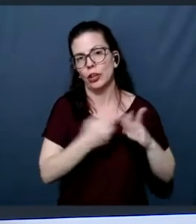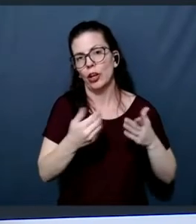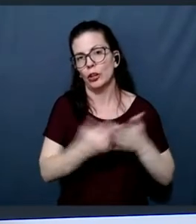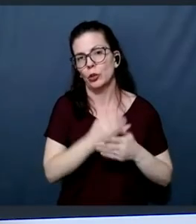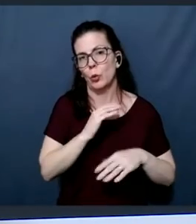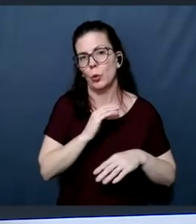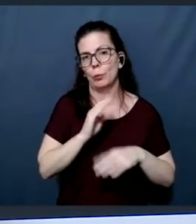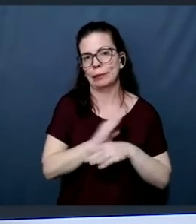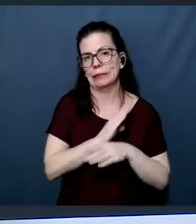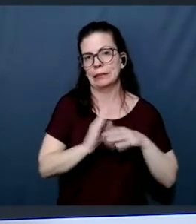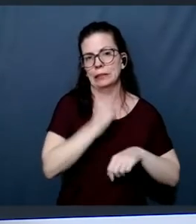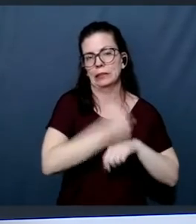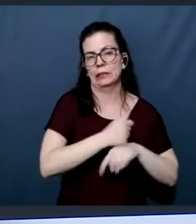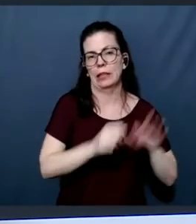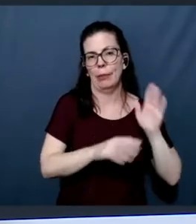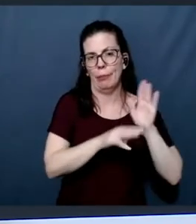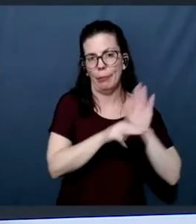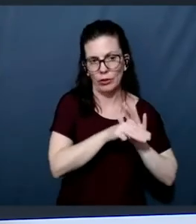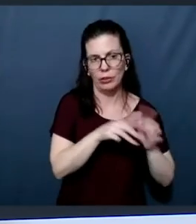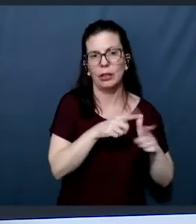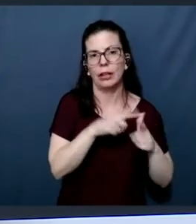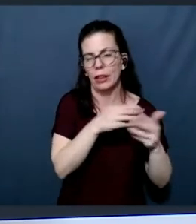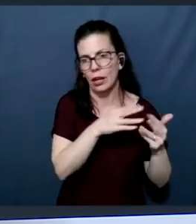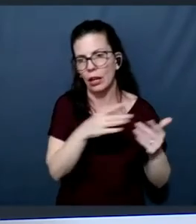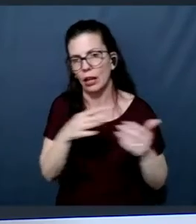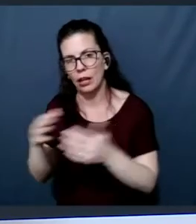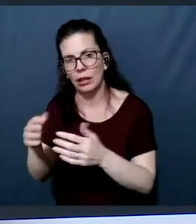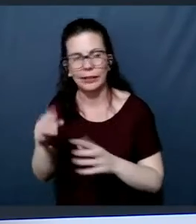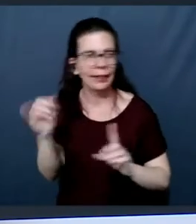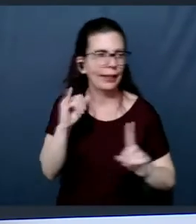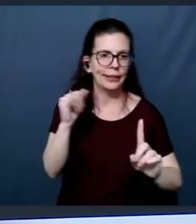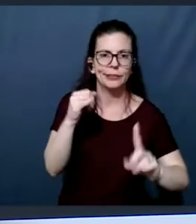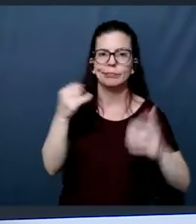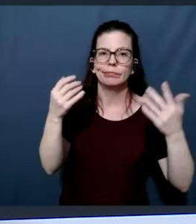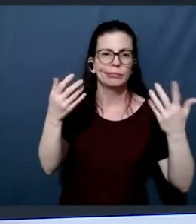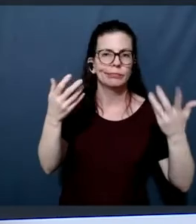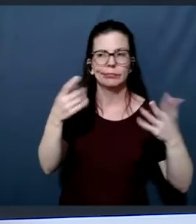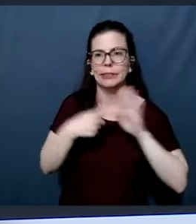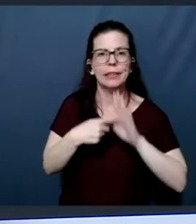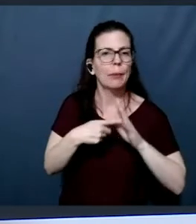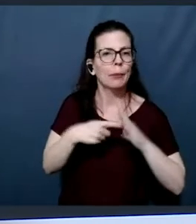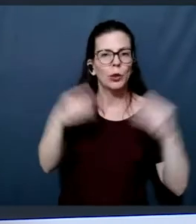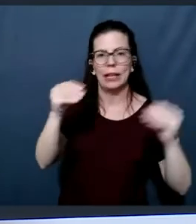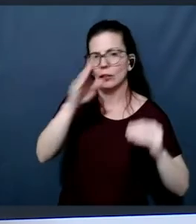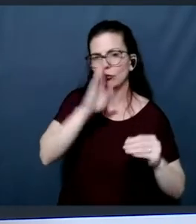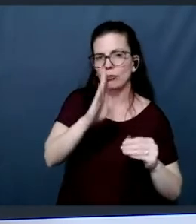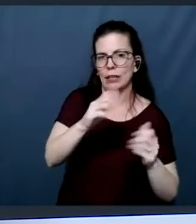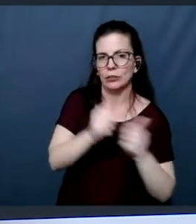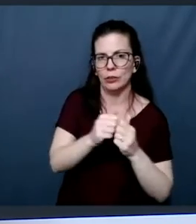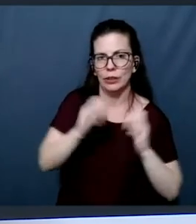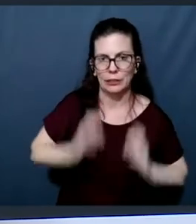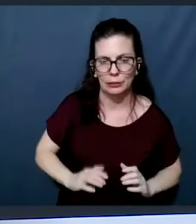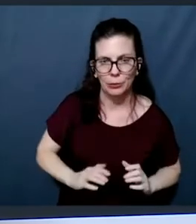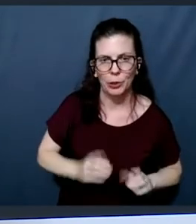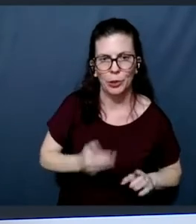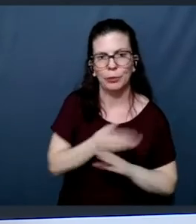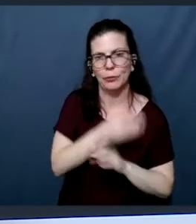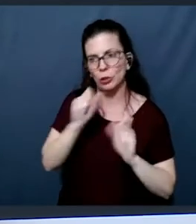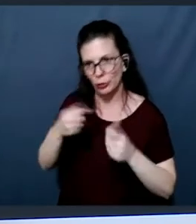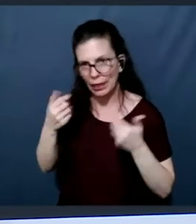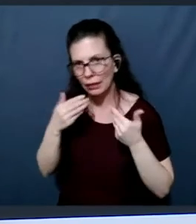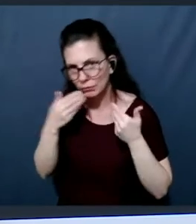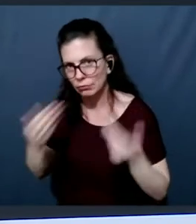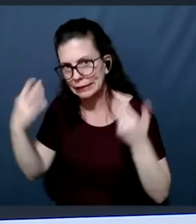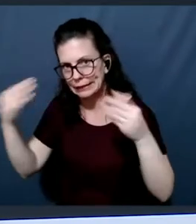new go-to-market motion, like selling direct to the customer, will you in fact be able to go live? Okay. Now, because